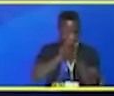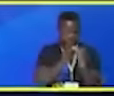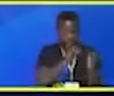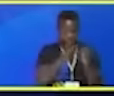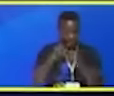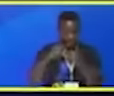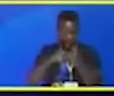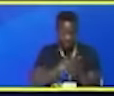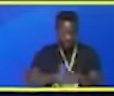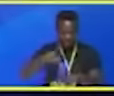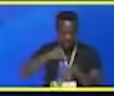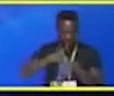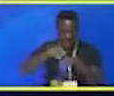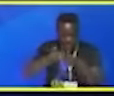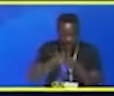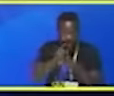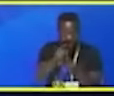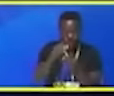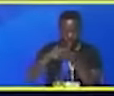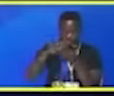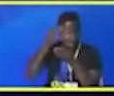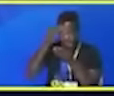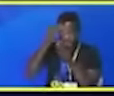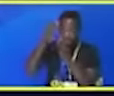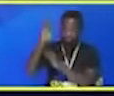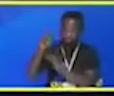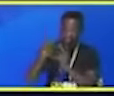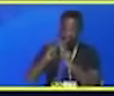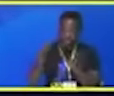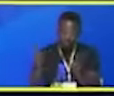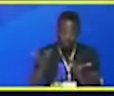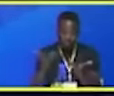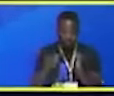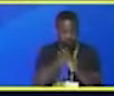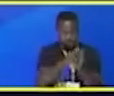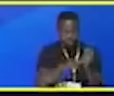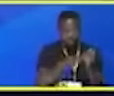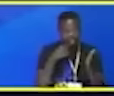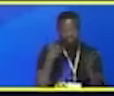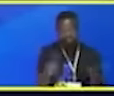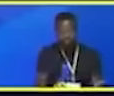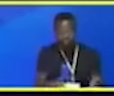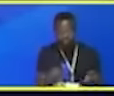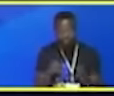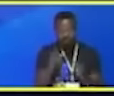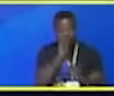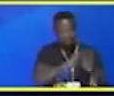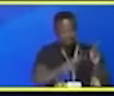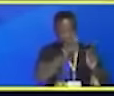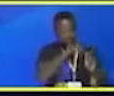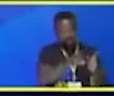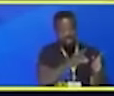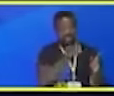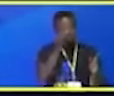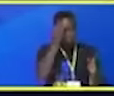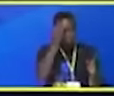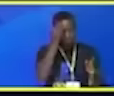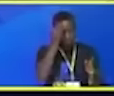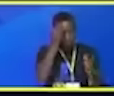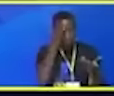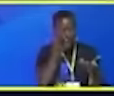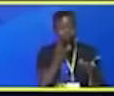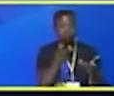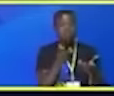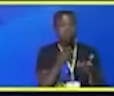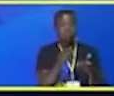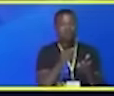degree to which you know God. So the Bible says, but the people that do know, not